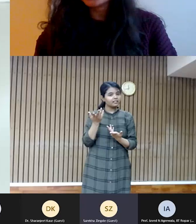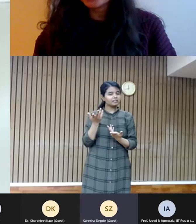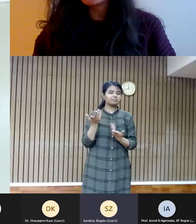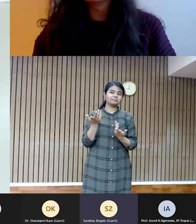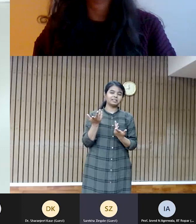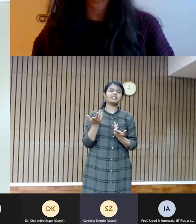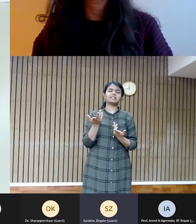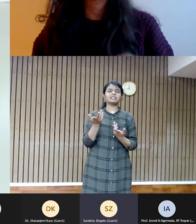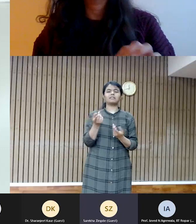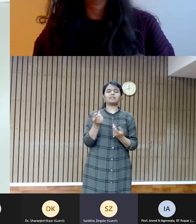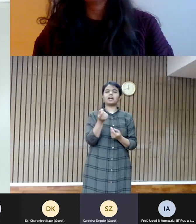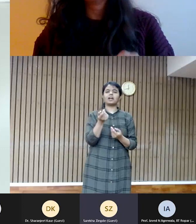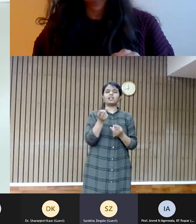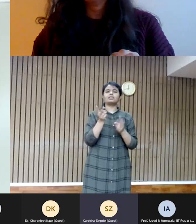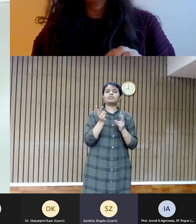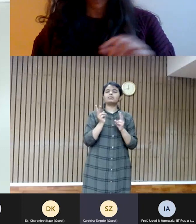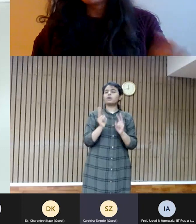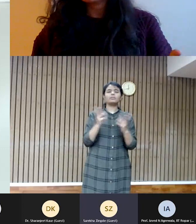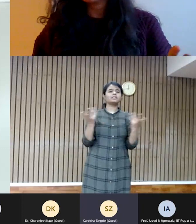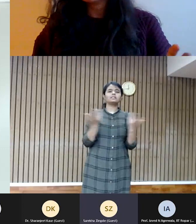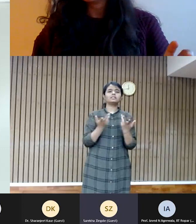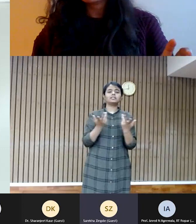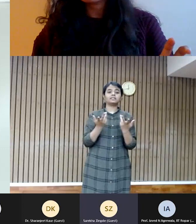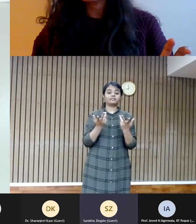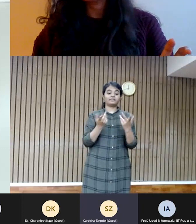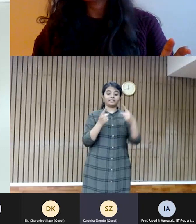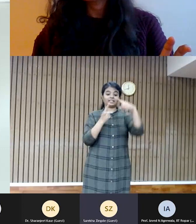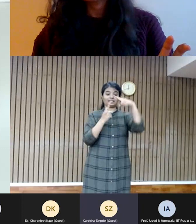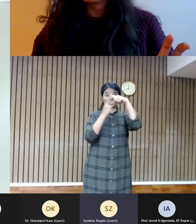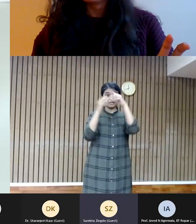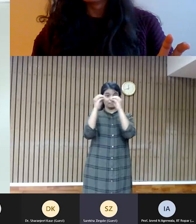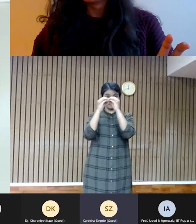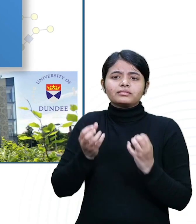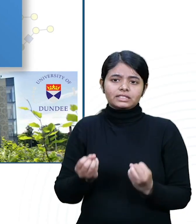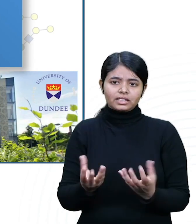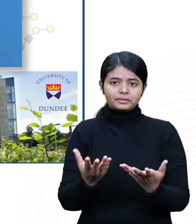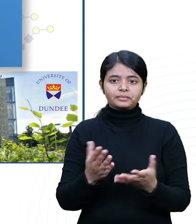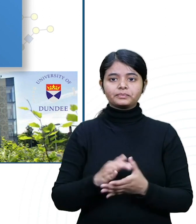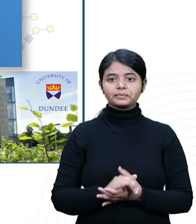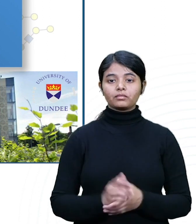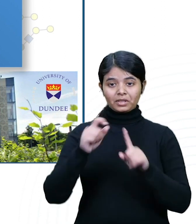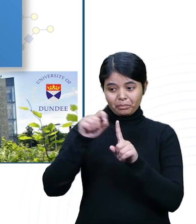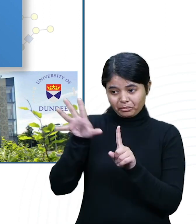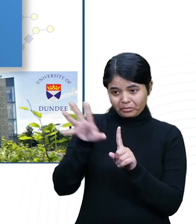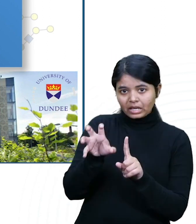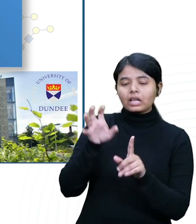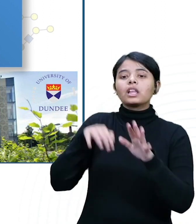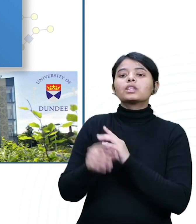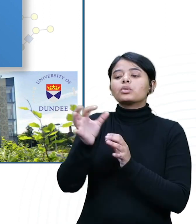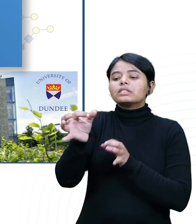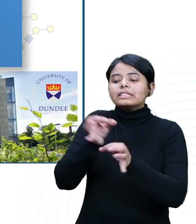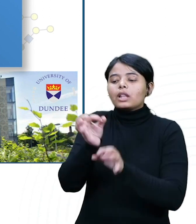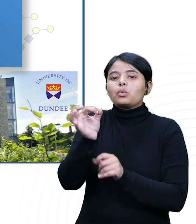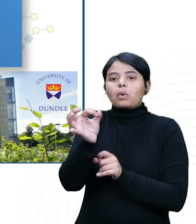glycoproteome and alumni speaker dr rupa nagar currently working at university of dundee discussed the